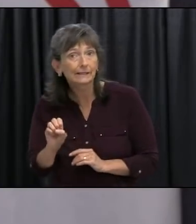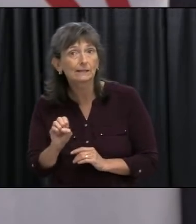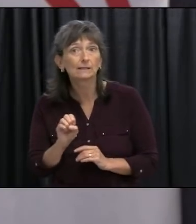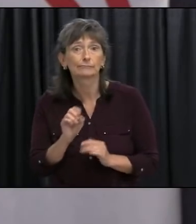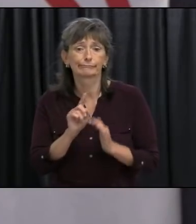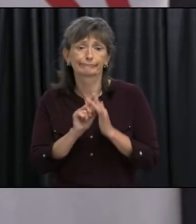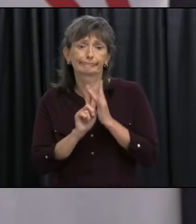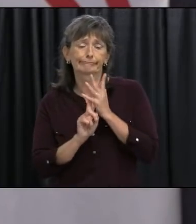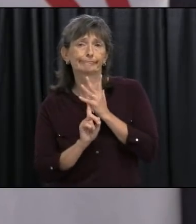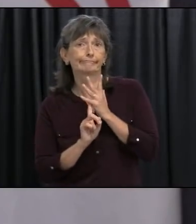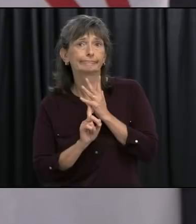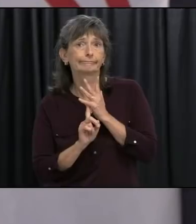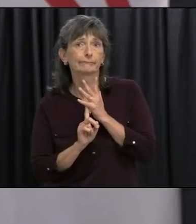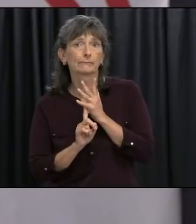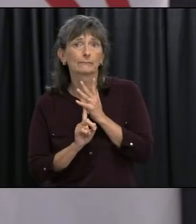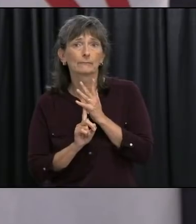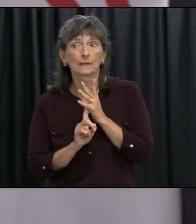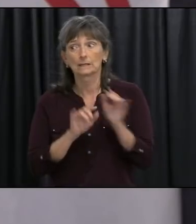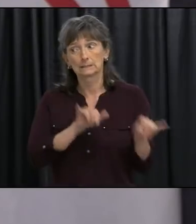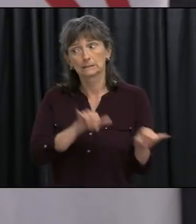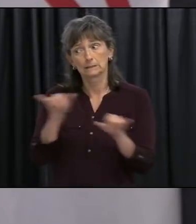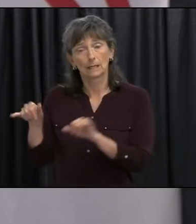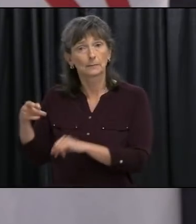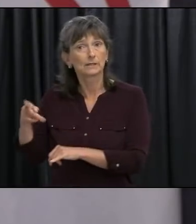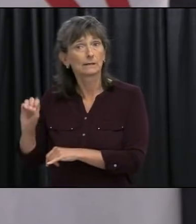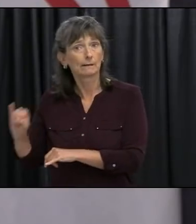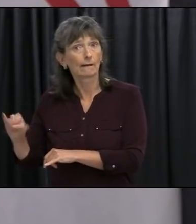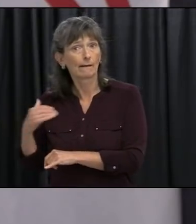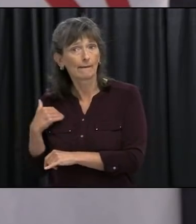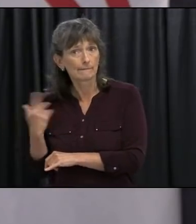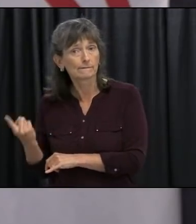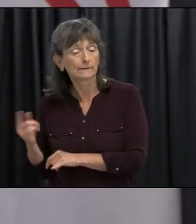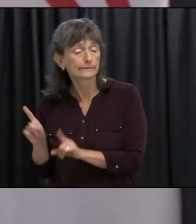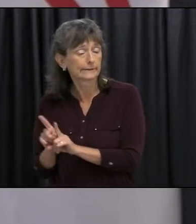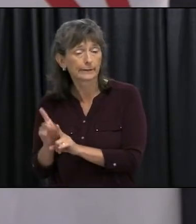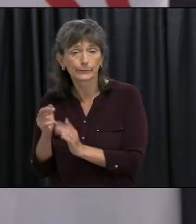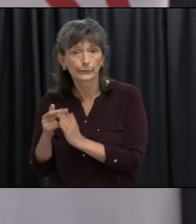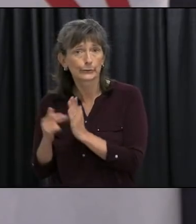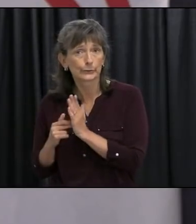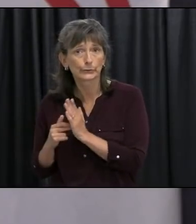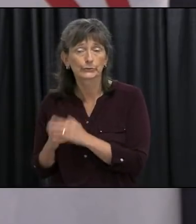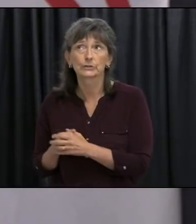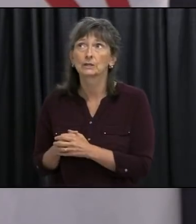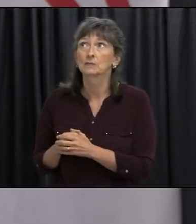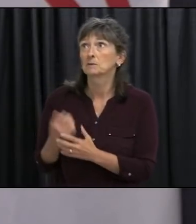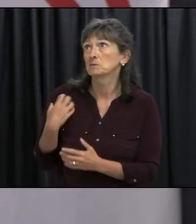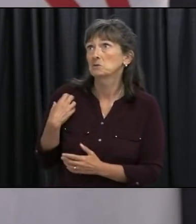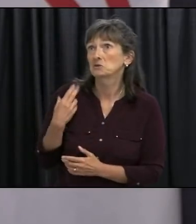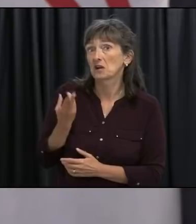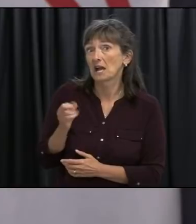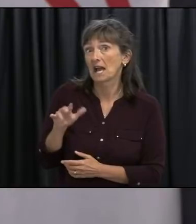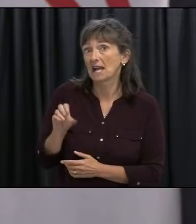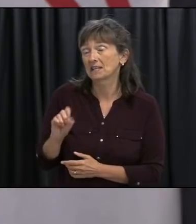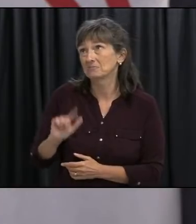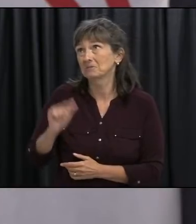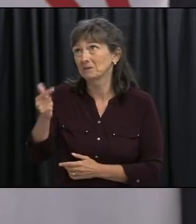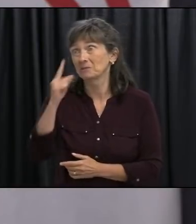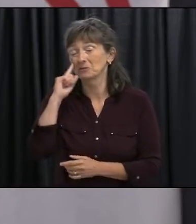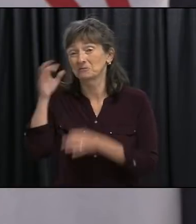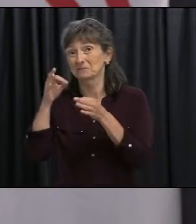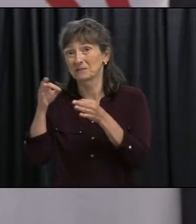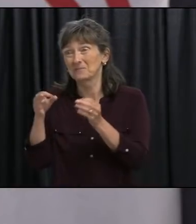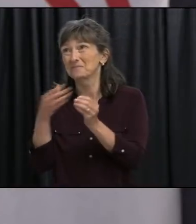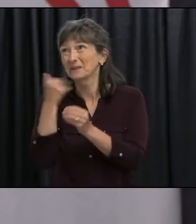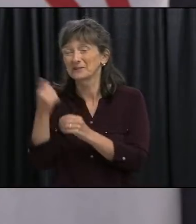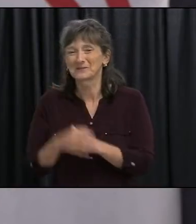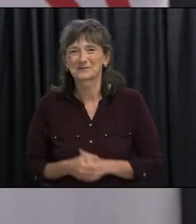so on. And those rules actually applied in PEI as well. So, Dr. Hagey, Minister Hagey, I'll turn it over to you now, and you can expand